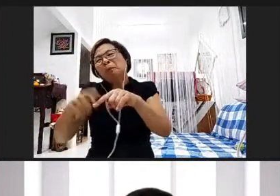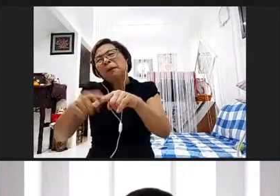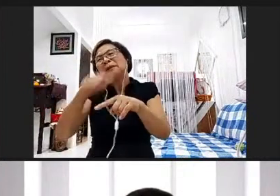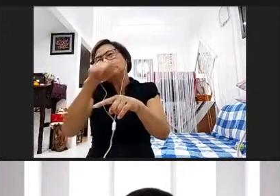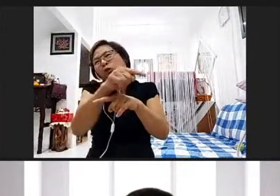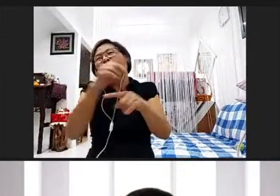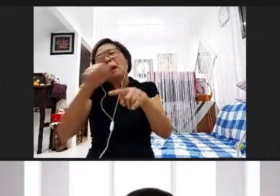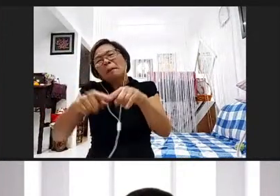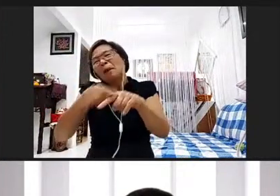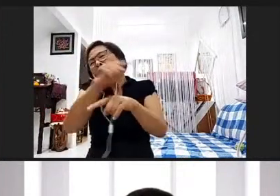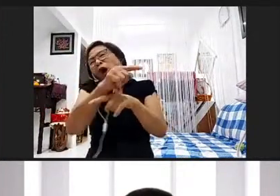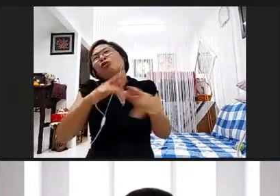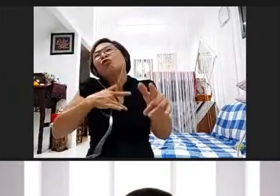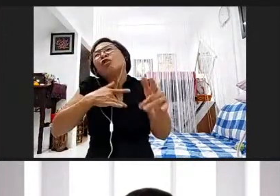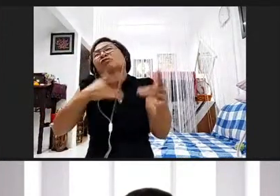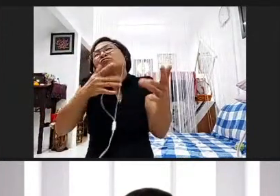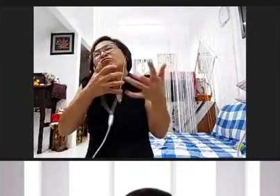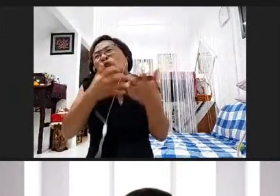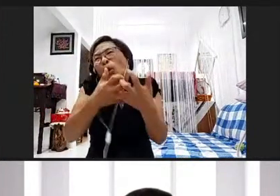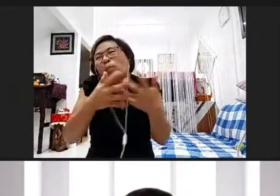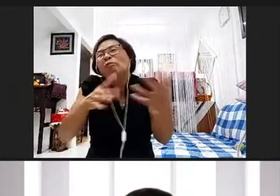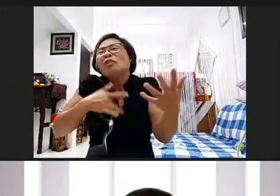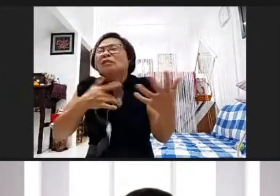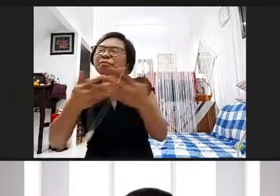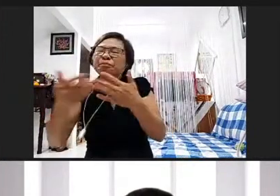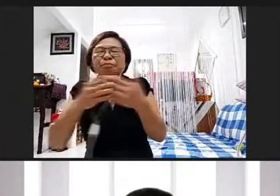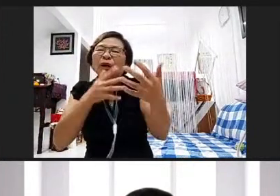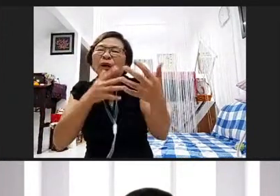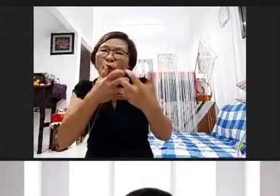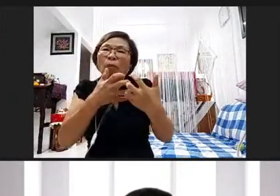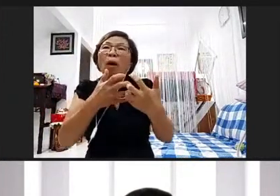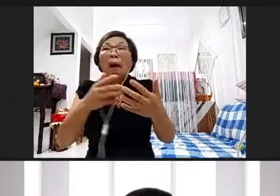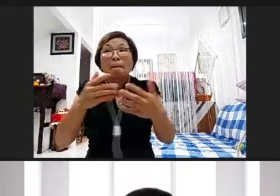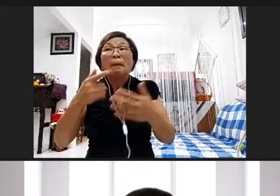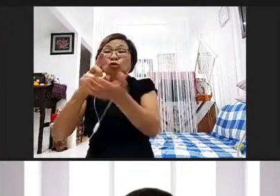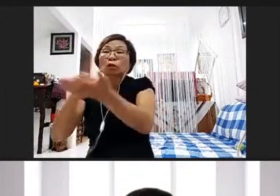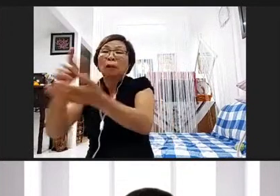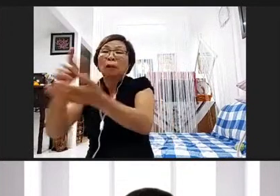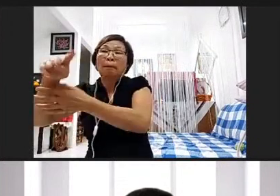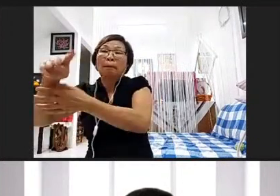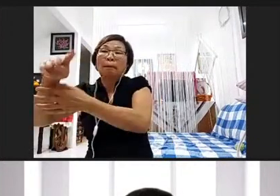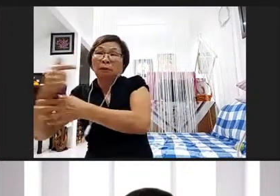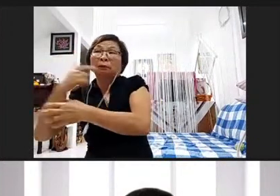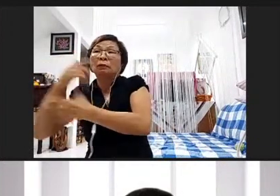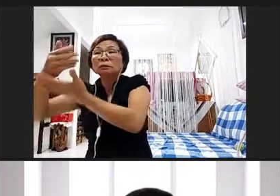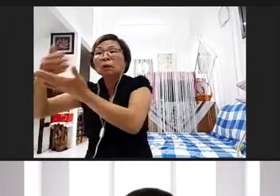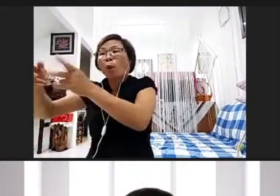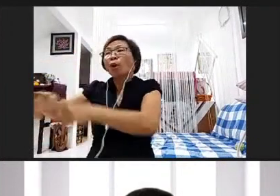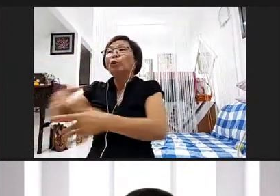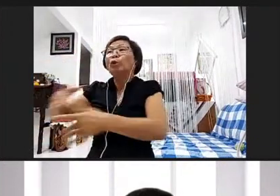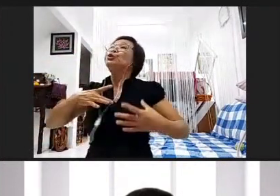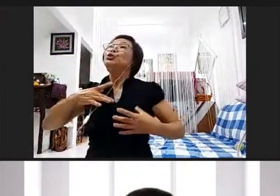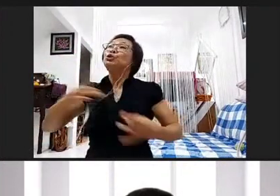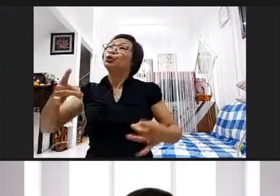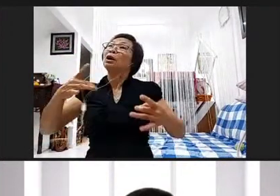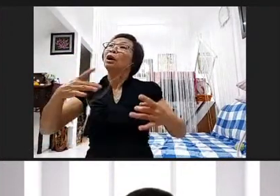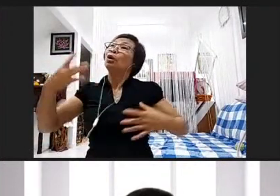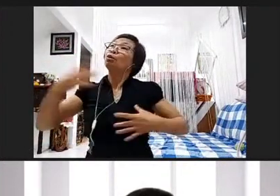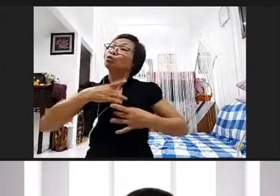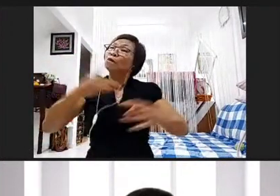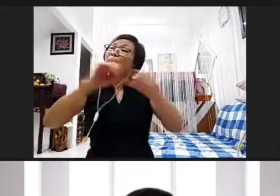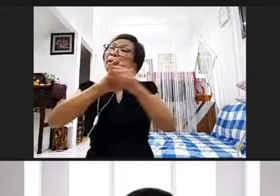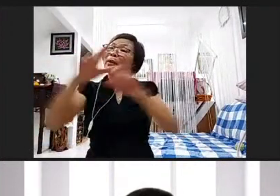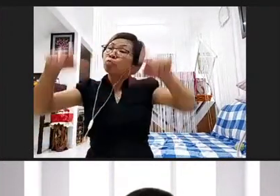pandemic because of various reasons. So the pandemic not only